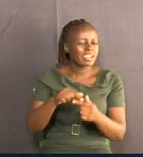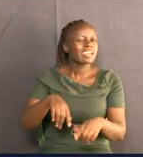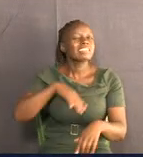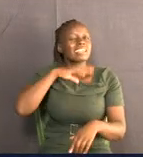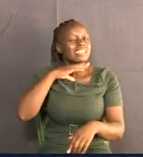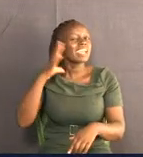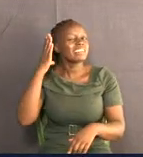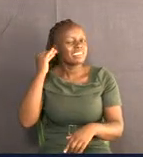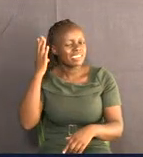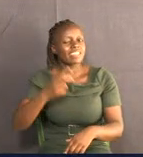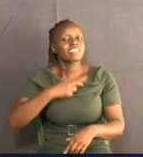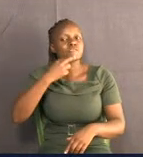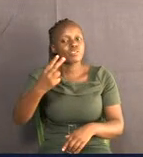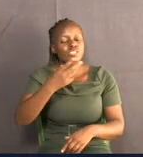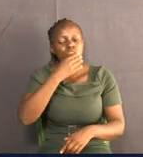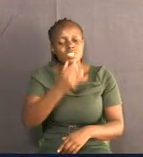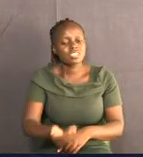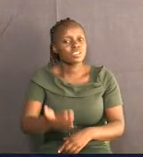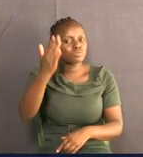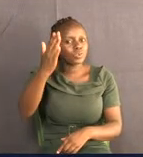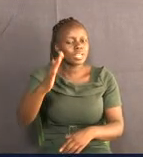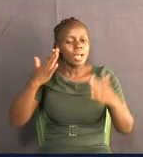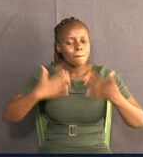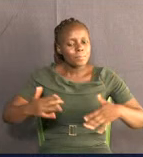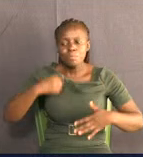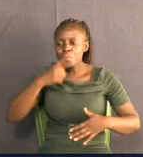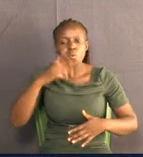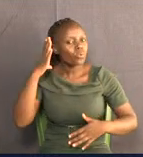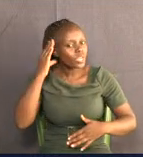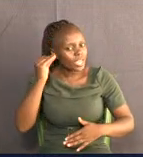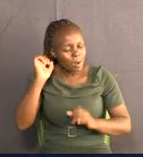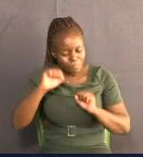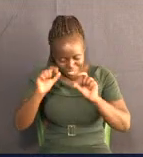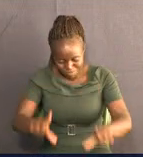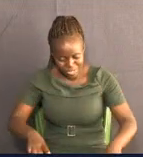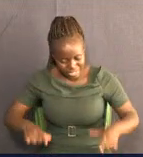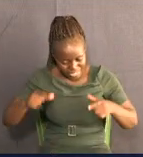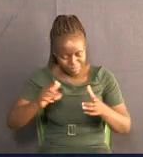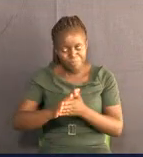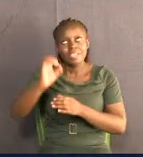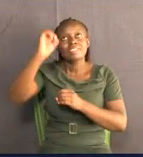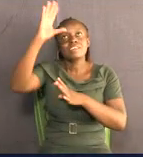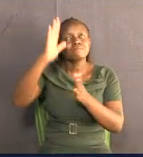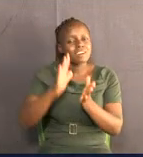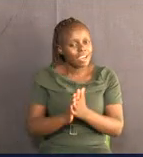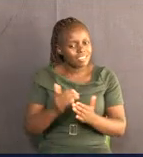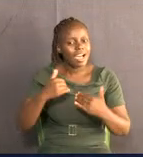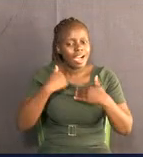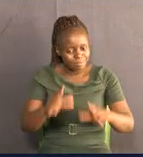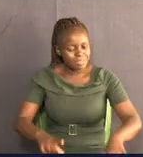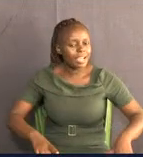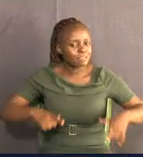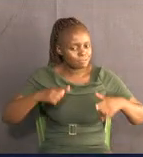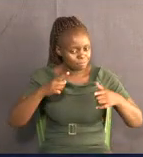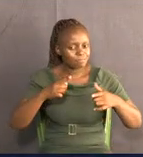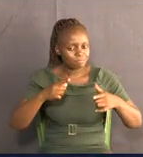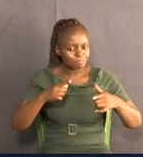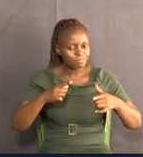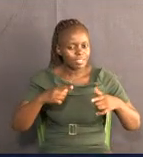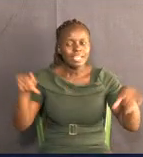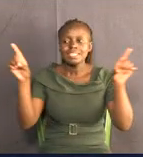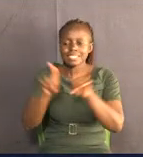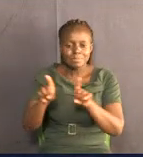voice of the Son of God, and those who hear will live. For as the Father has life in himself, so he